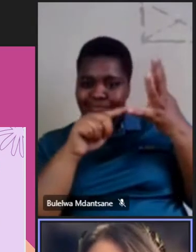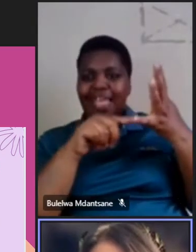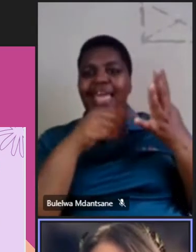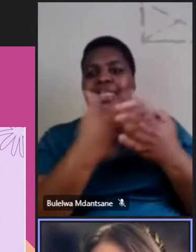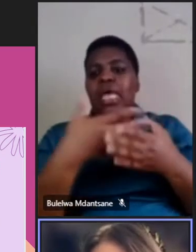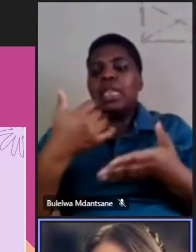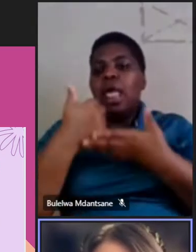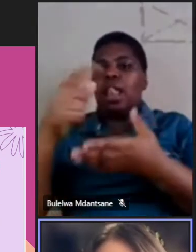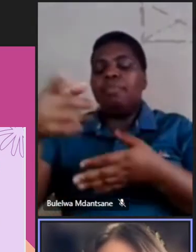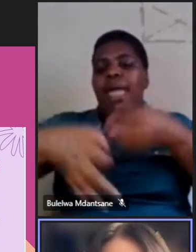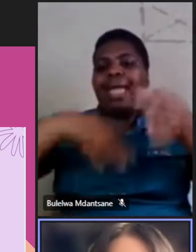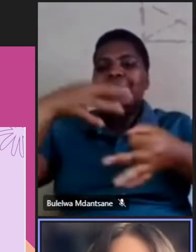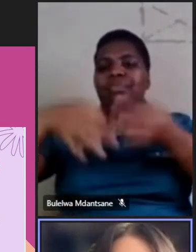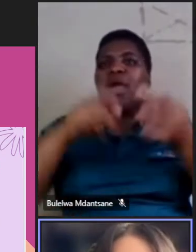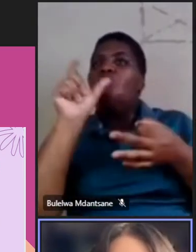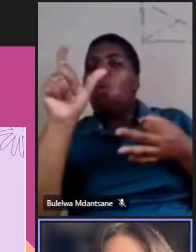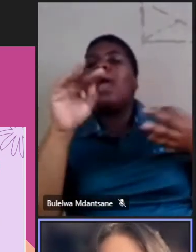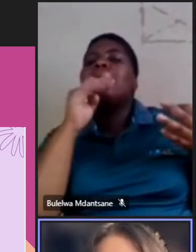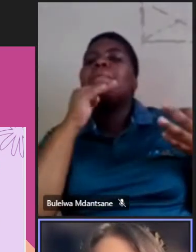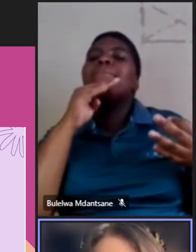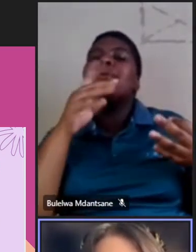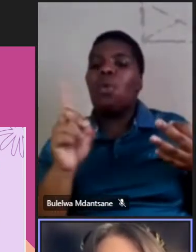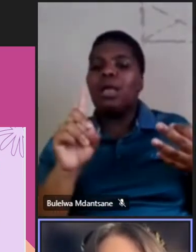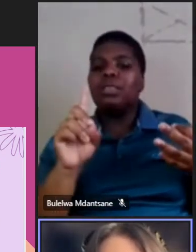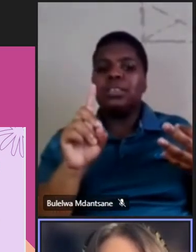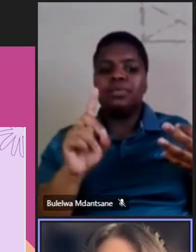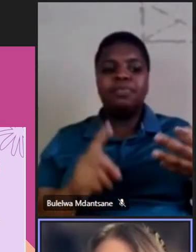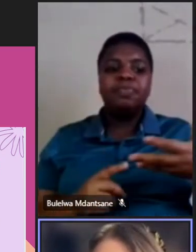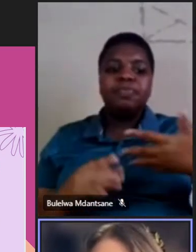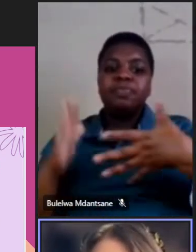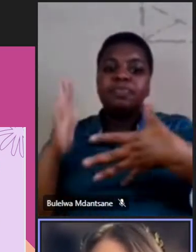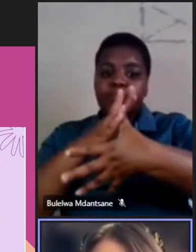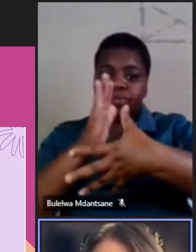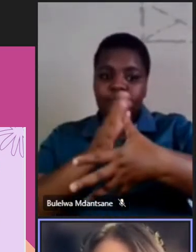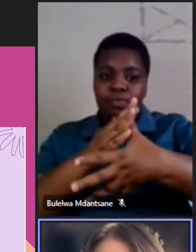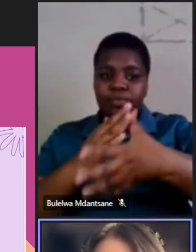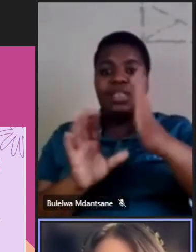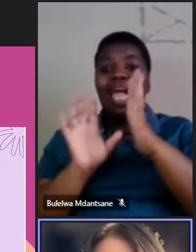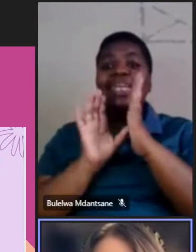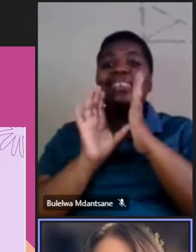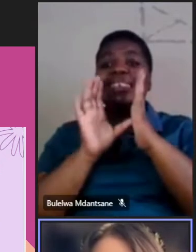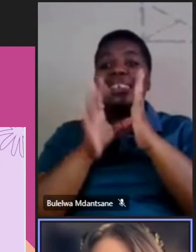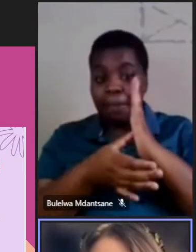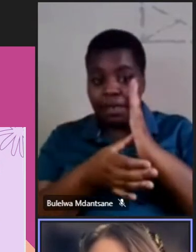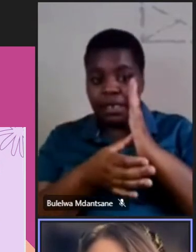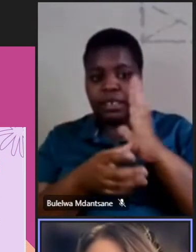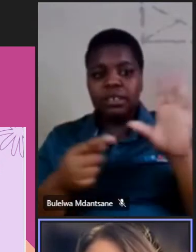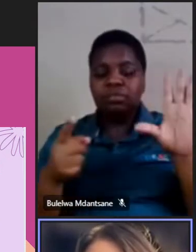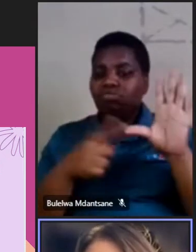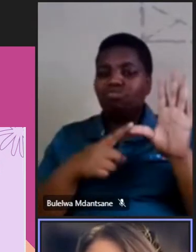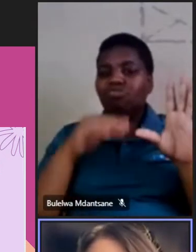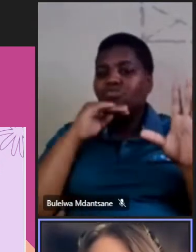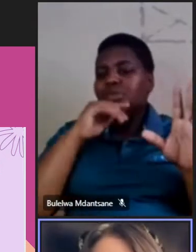and simpler to understand. The last icon that we have is the disability icon, and it simply just highlights when